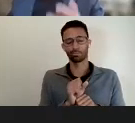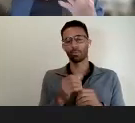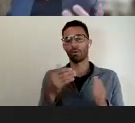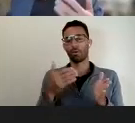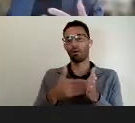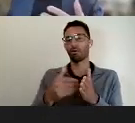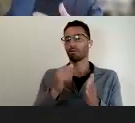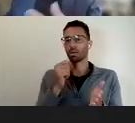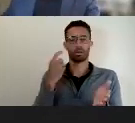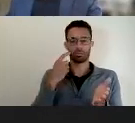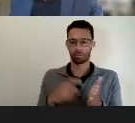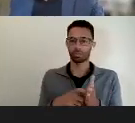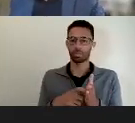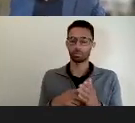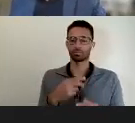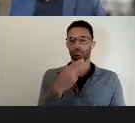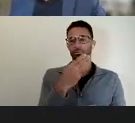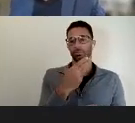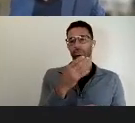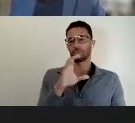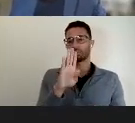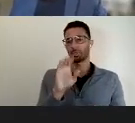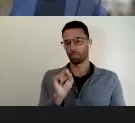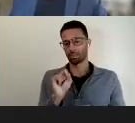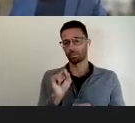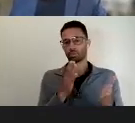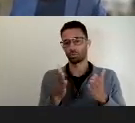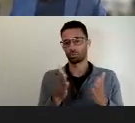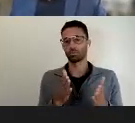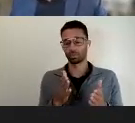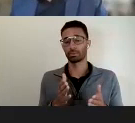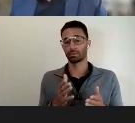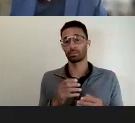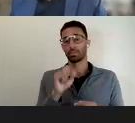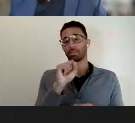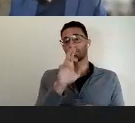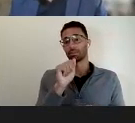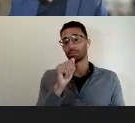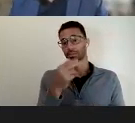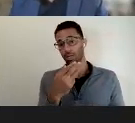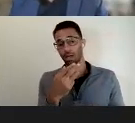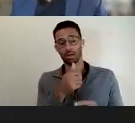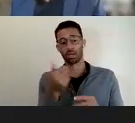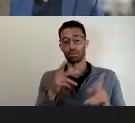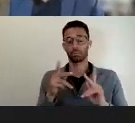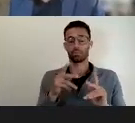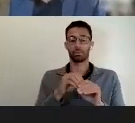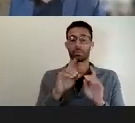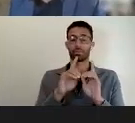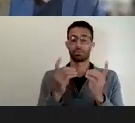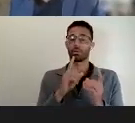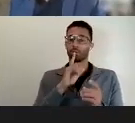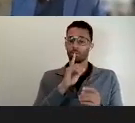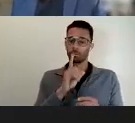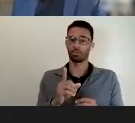of HCBS type services. And the fact that Sarah and other people with the department really pushed to have that included, I